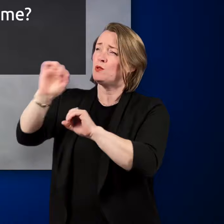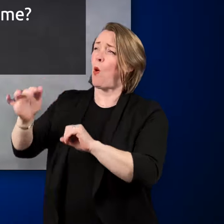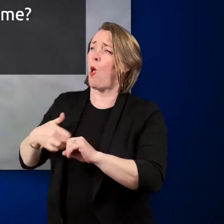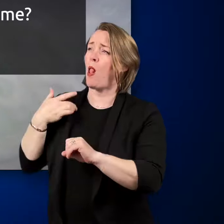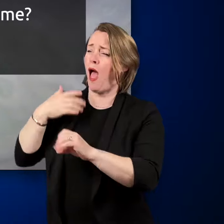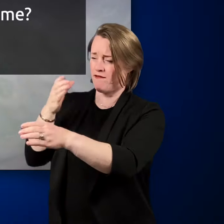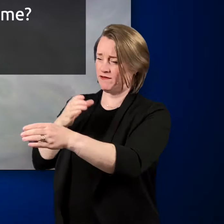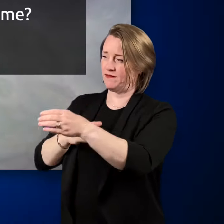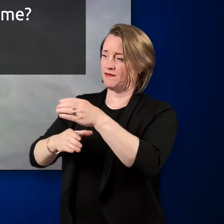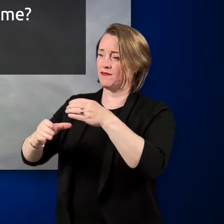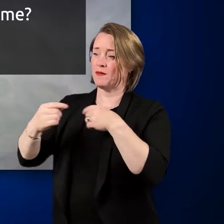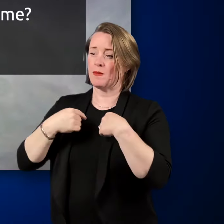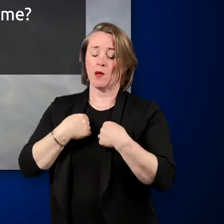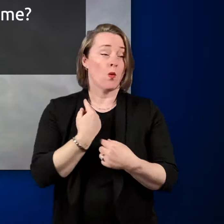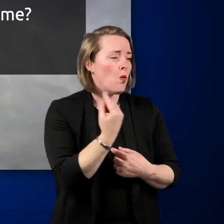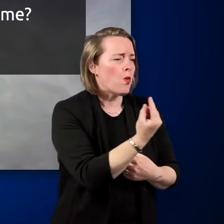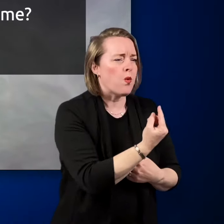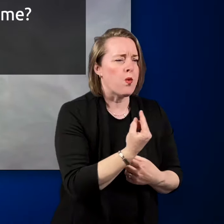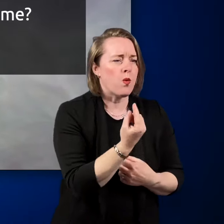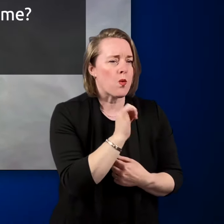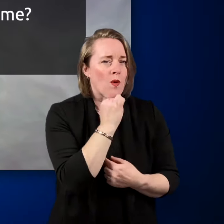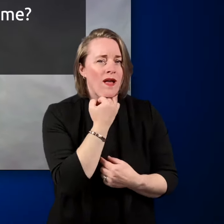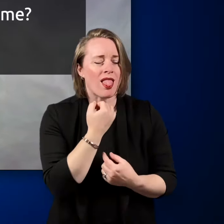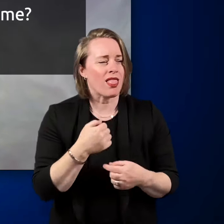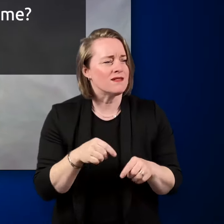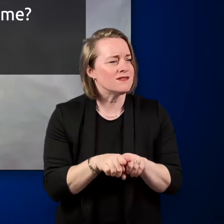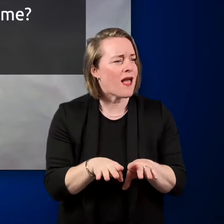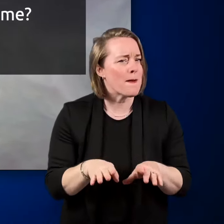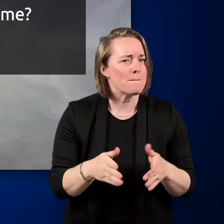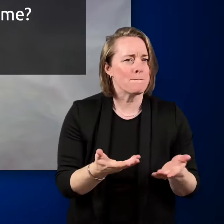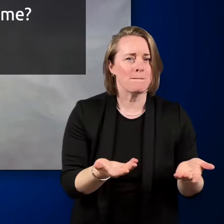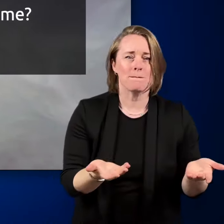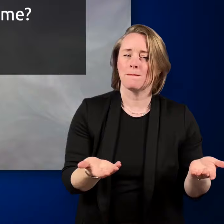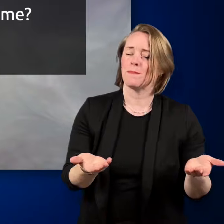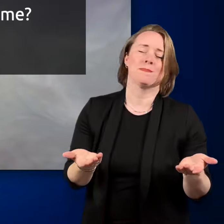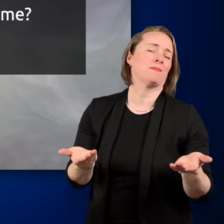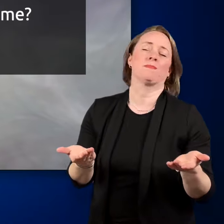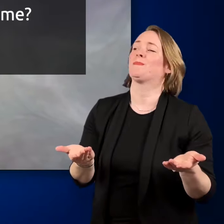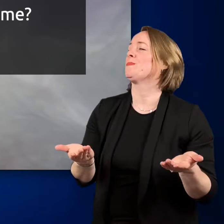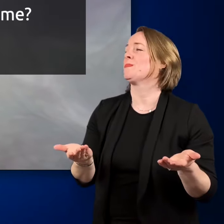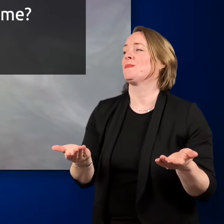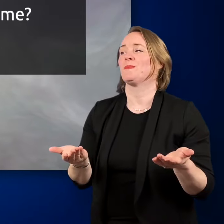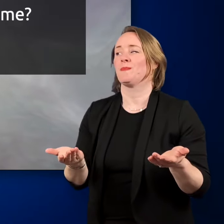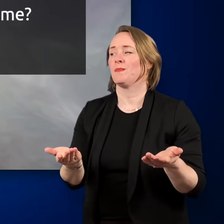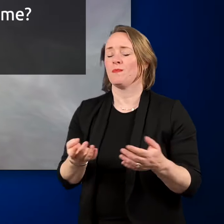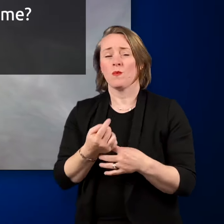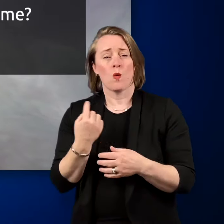And who else would give their life for me?